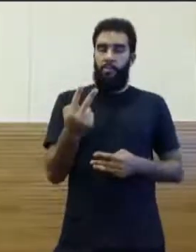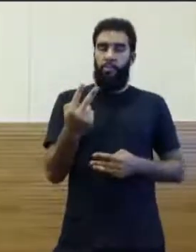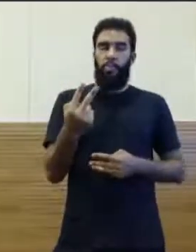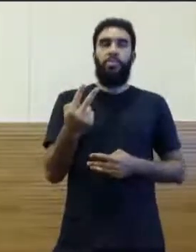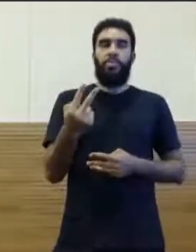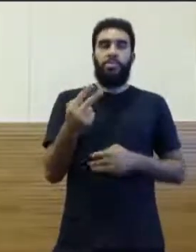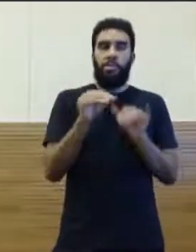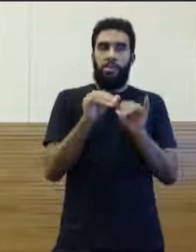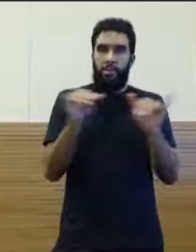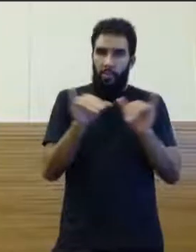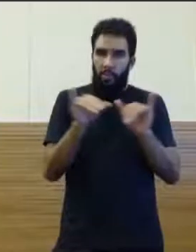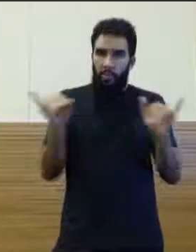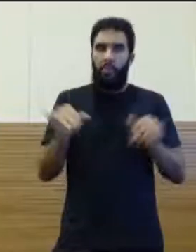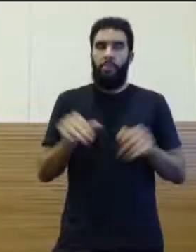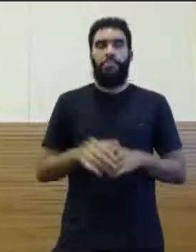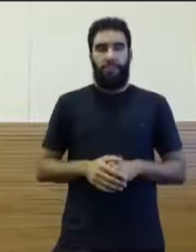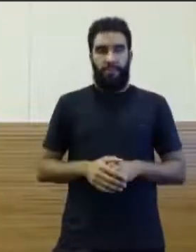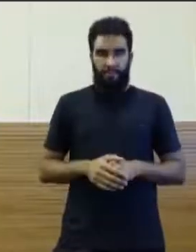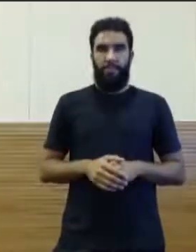two messages